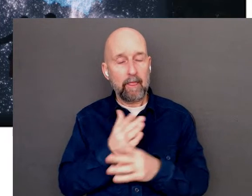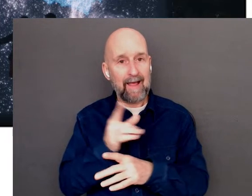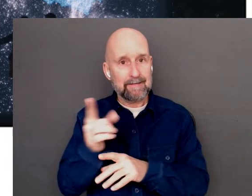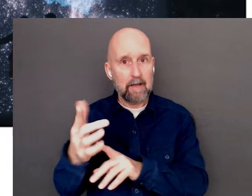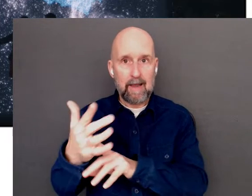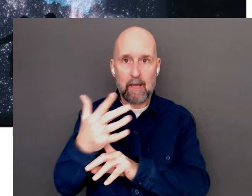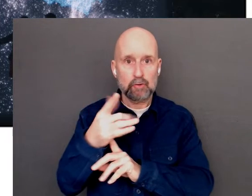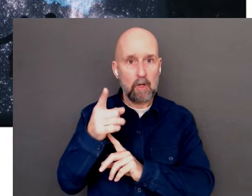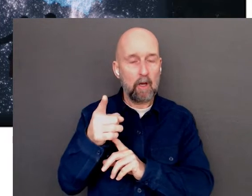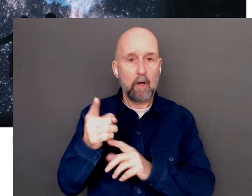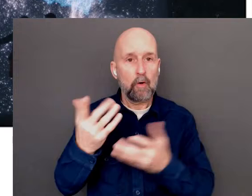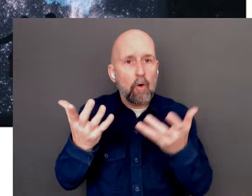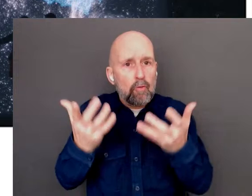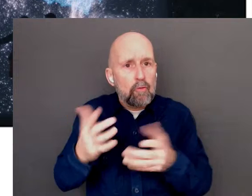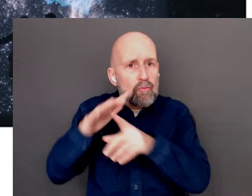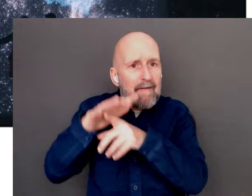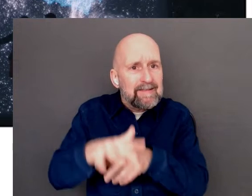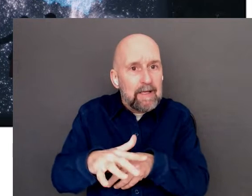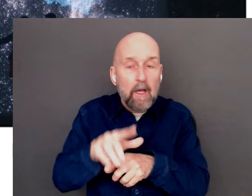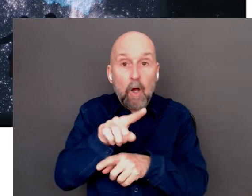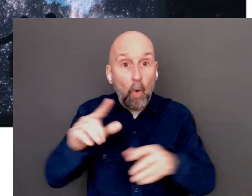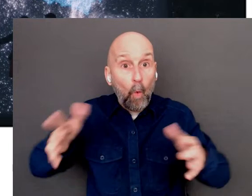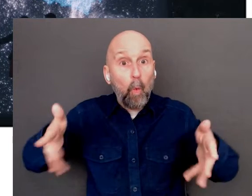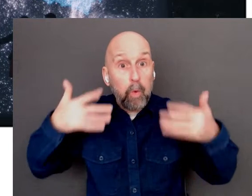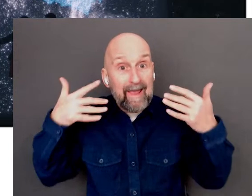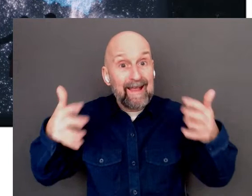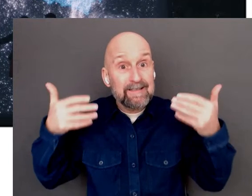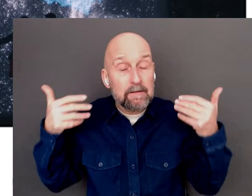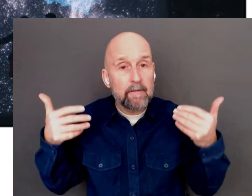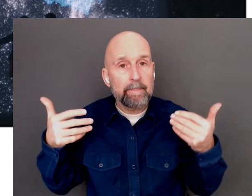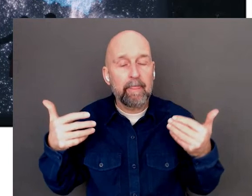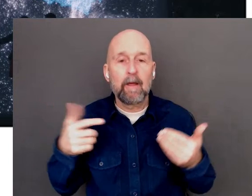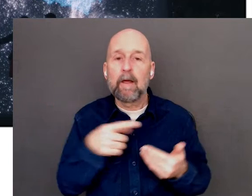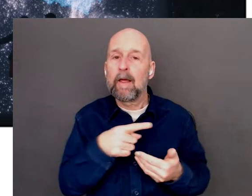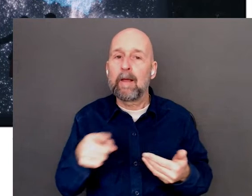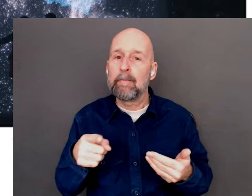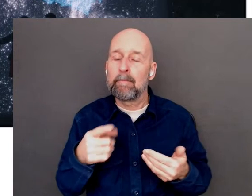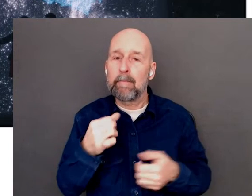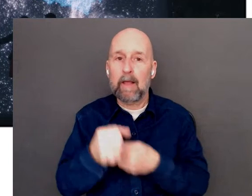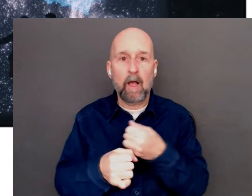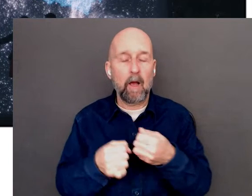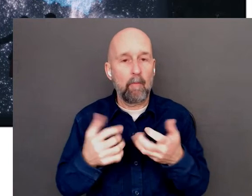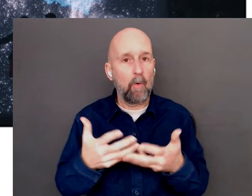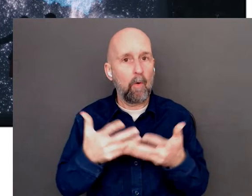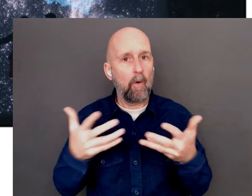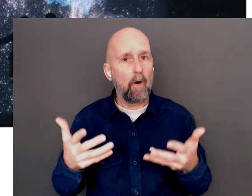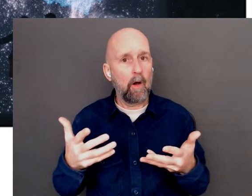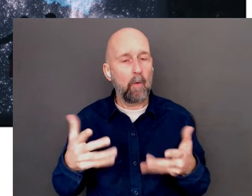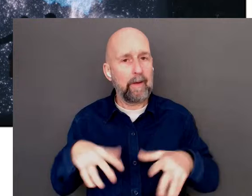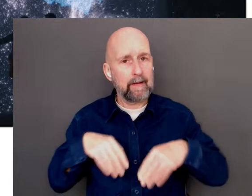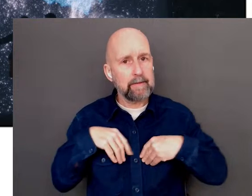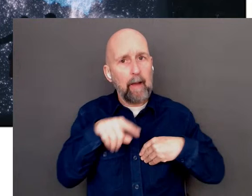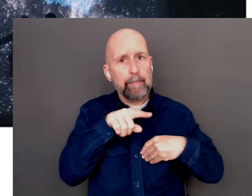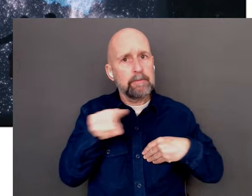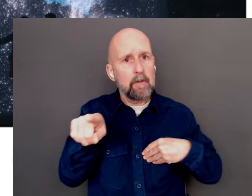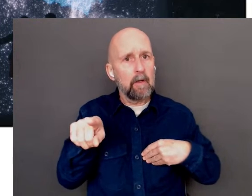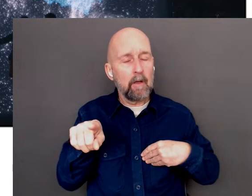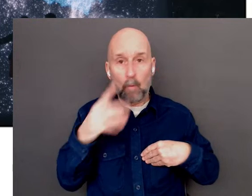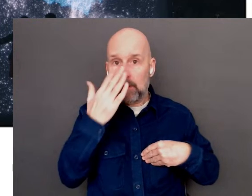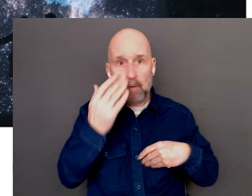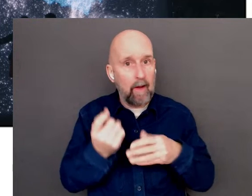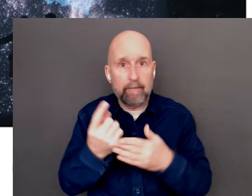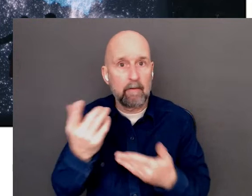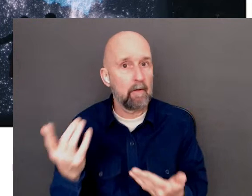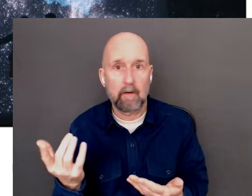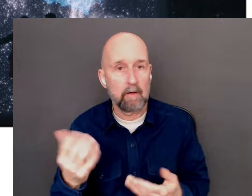gravity, wind, but maybe it came a little bit more poetic in that sense. So embracing the unknown and yeah. So